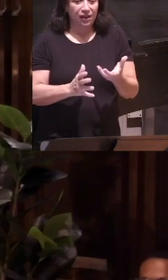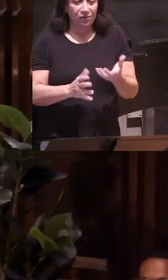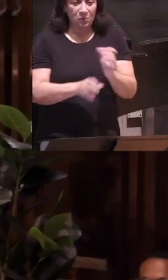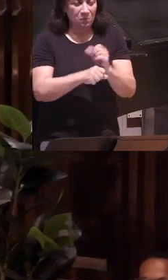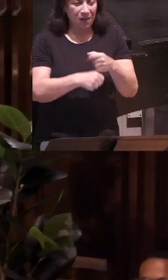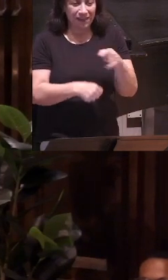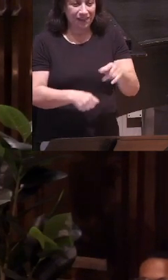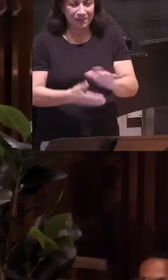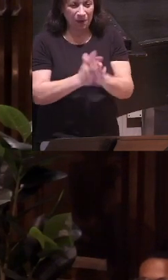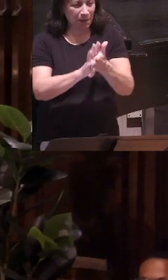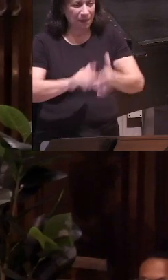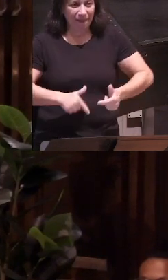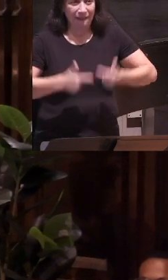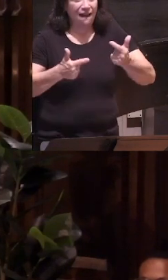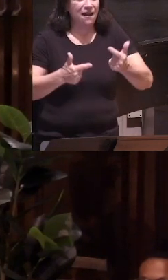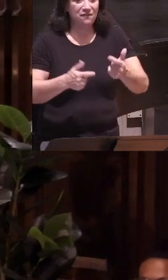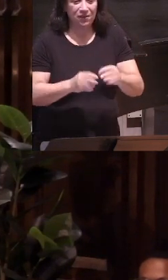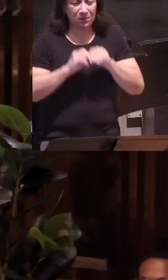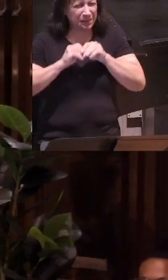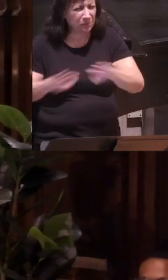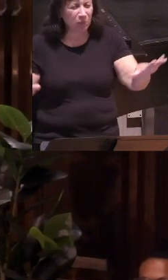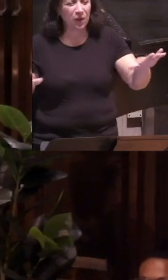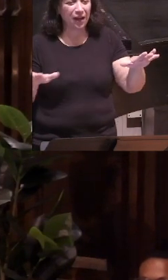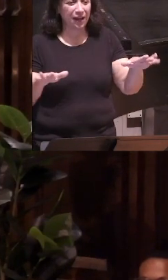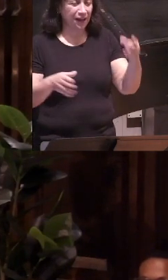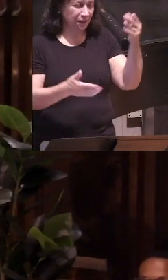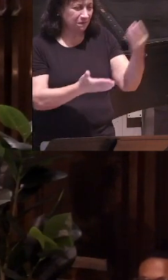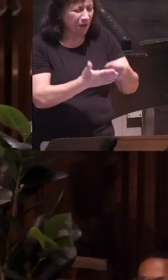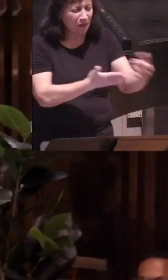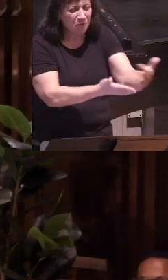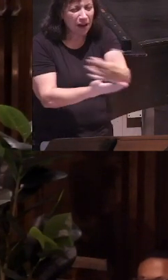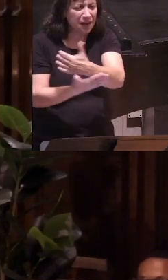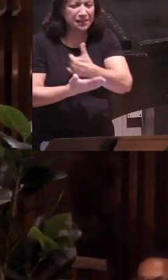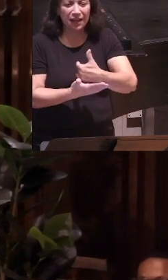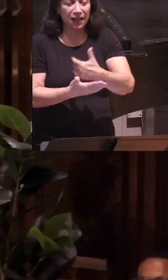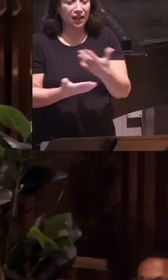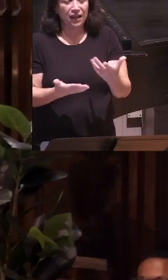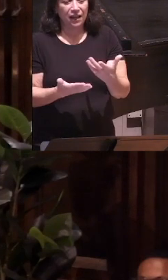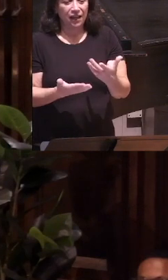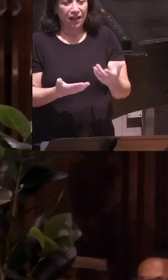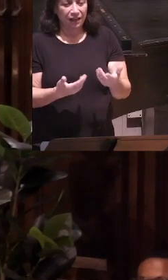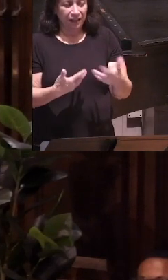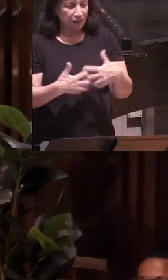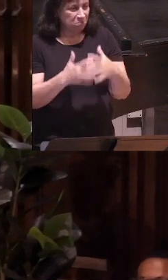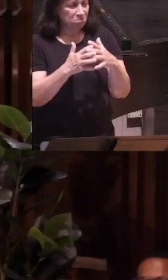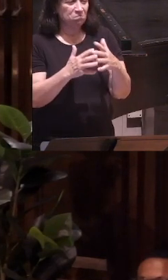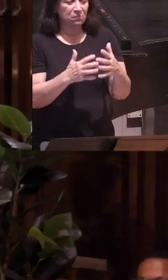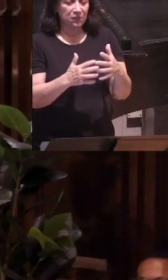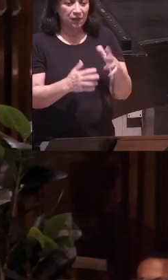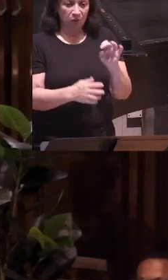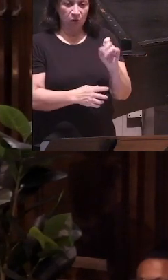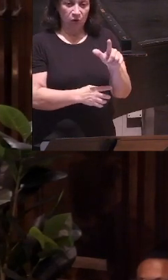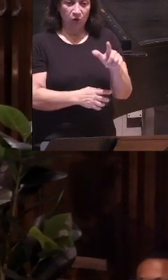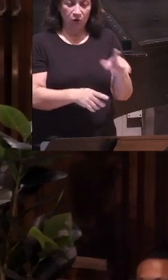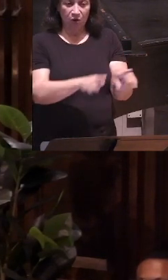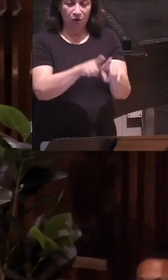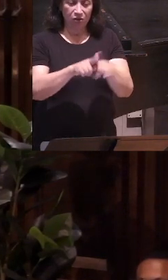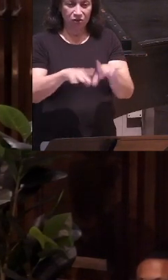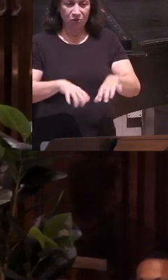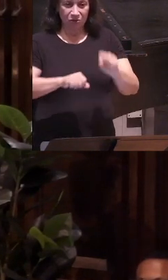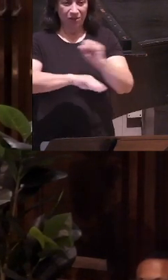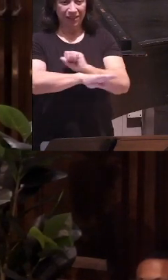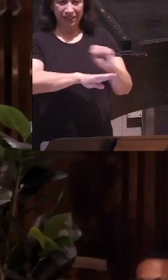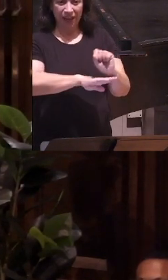life. He was spreading the word, he was fundraising, but Earl also took the stage with